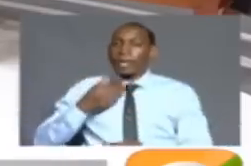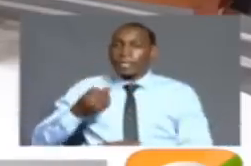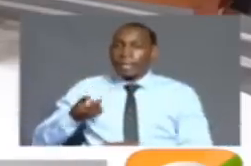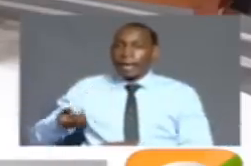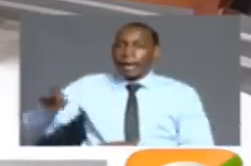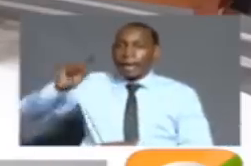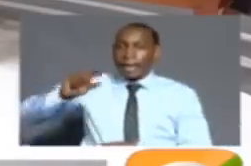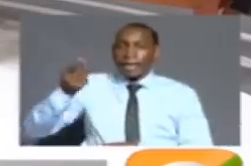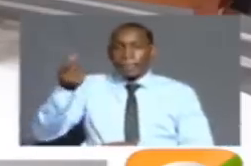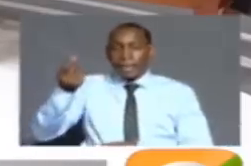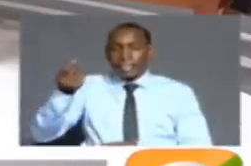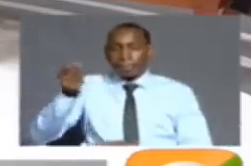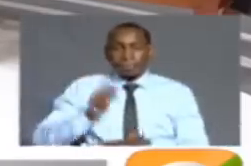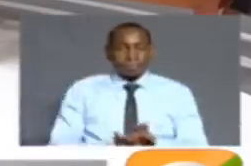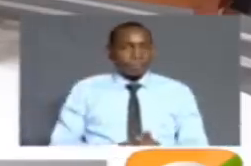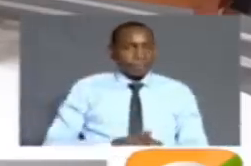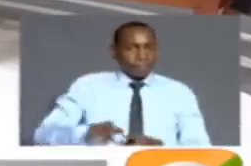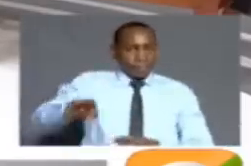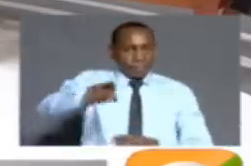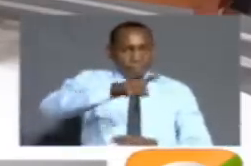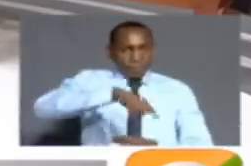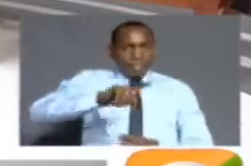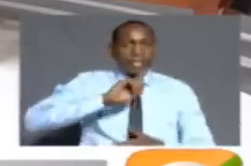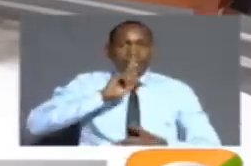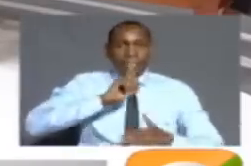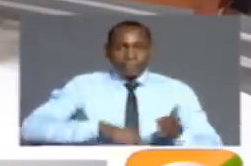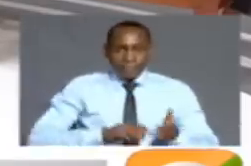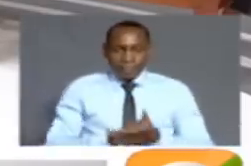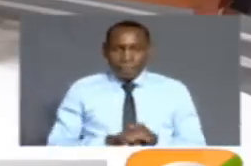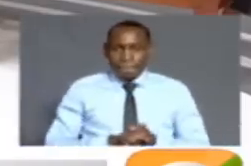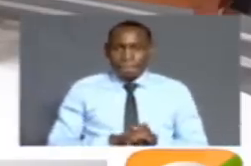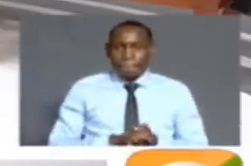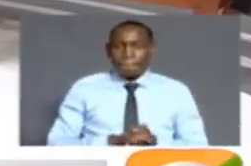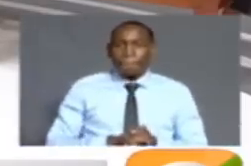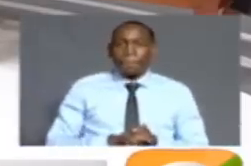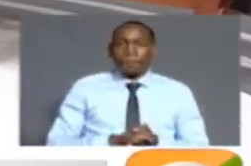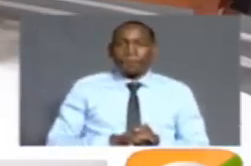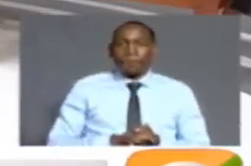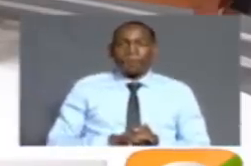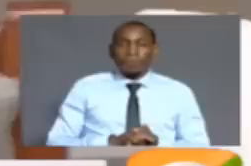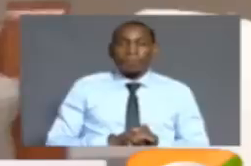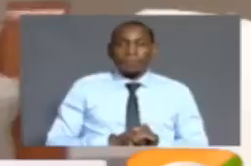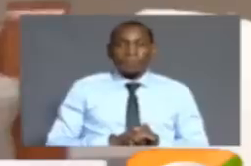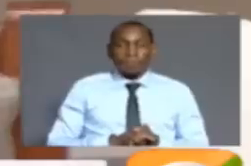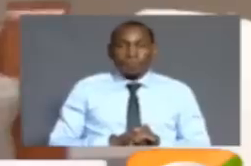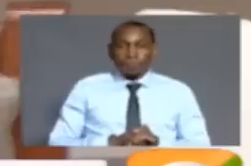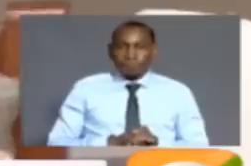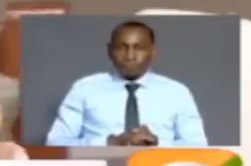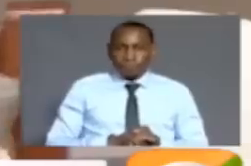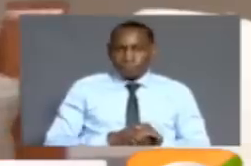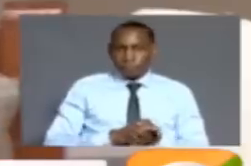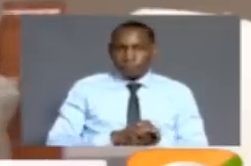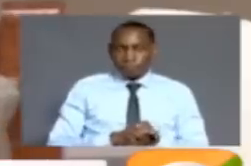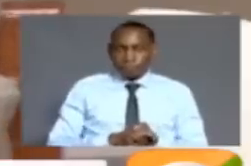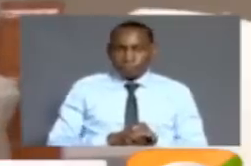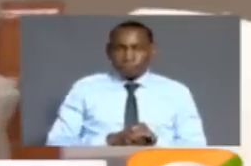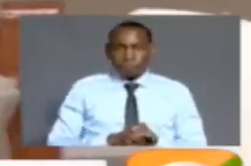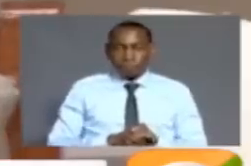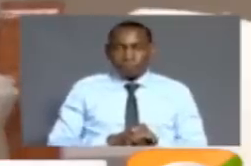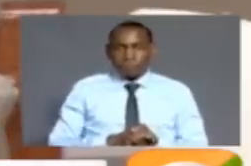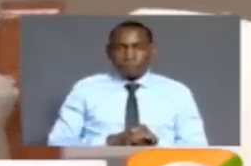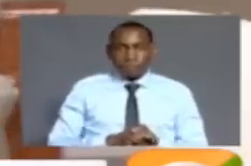monies? No, what we're saying, Jeff, and that's why I wanted to, Jeff, to correct what Senator Ledama here said, that yes. we just have not on that